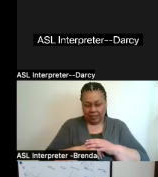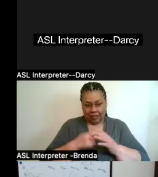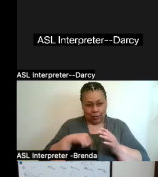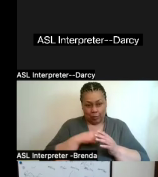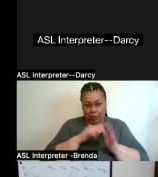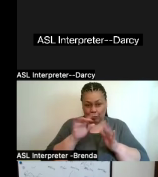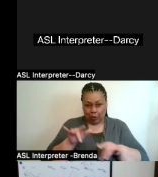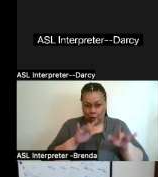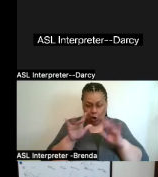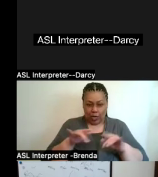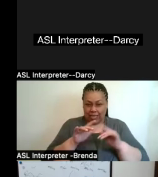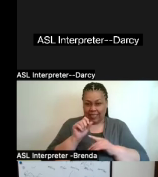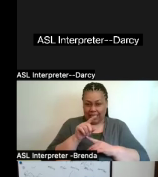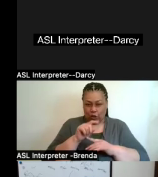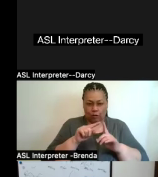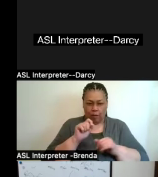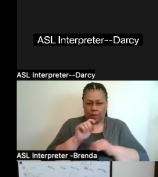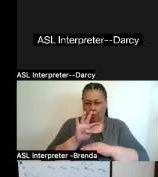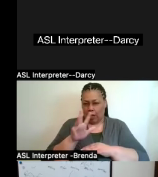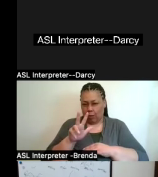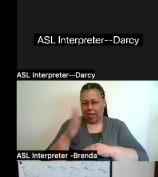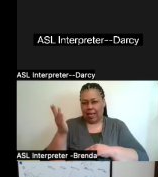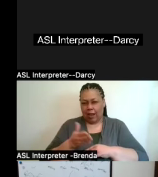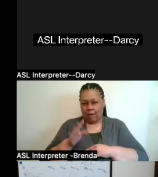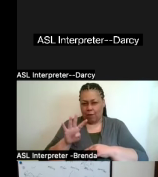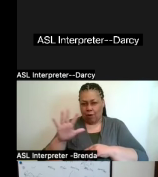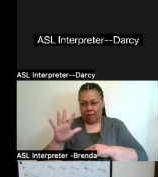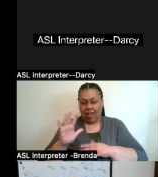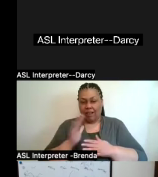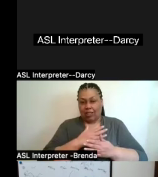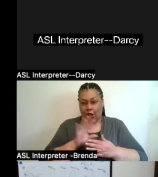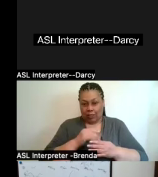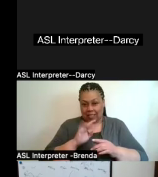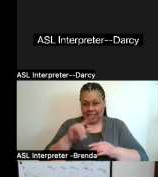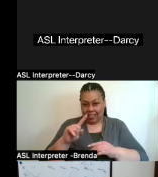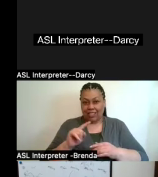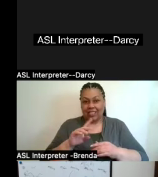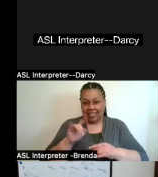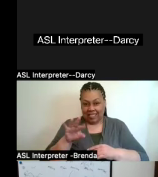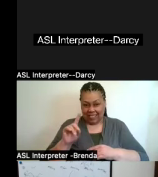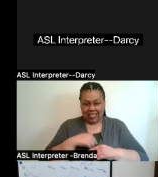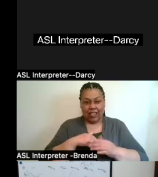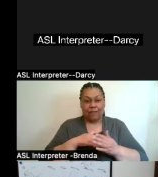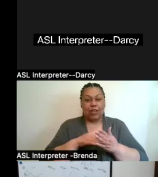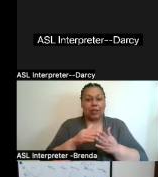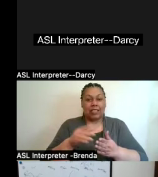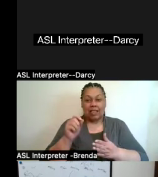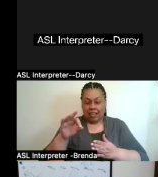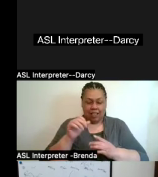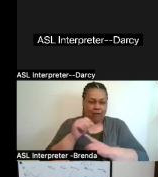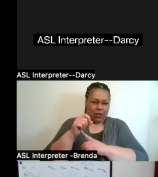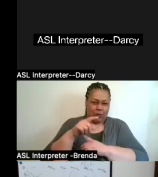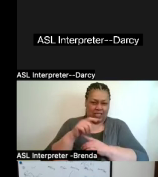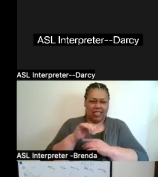signals from 43 out of the 45 songs that she played. And the frequencies of those signals are related to the